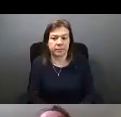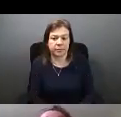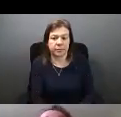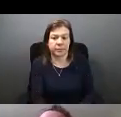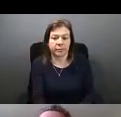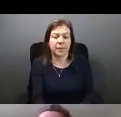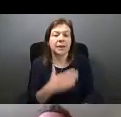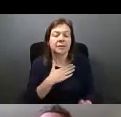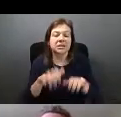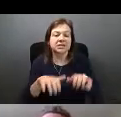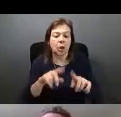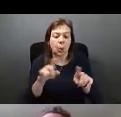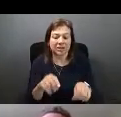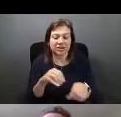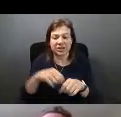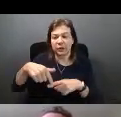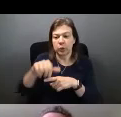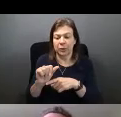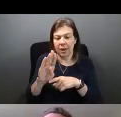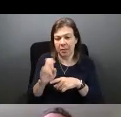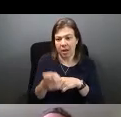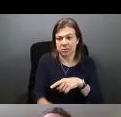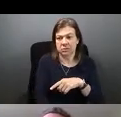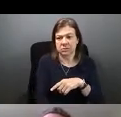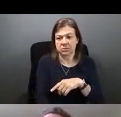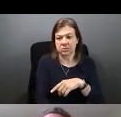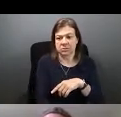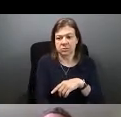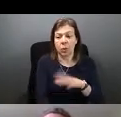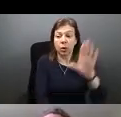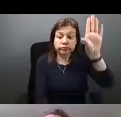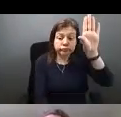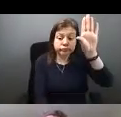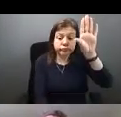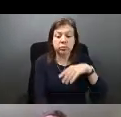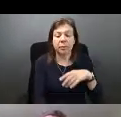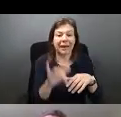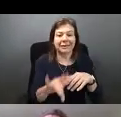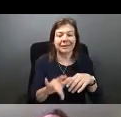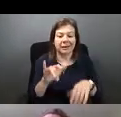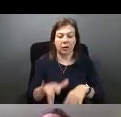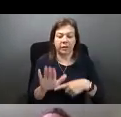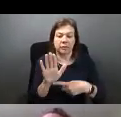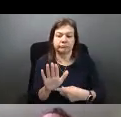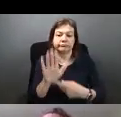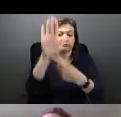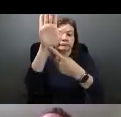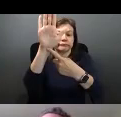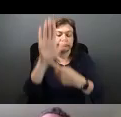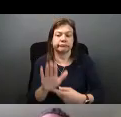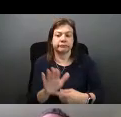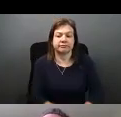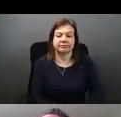Please type your question into the Q&A box or raise your hand by clicking on the hand icon on your control